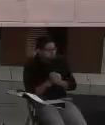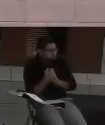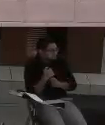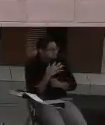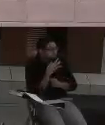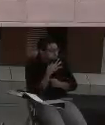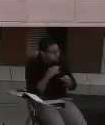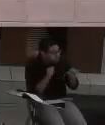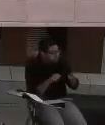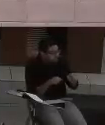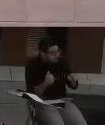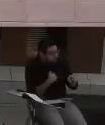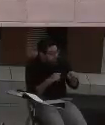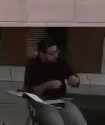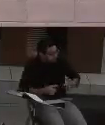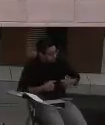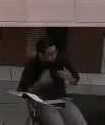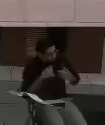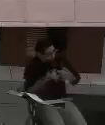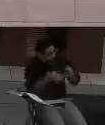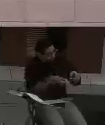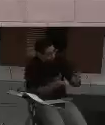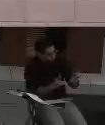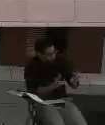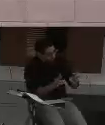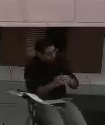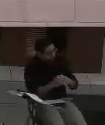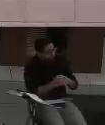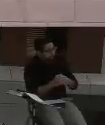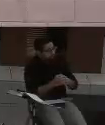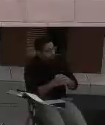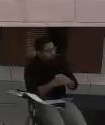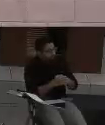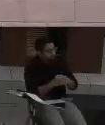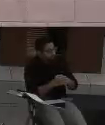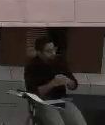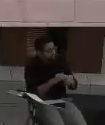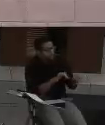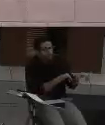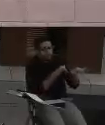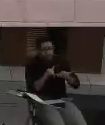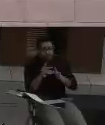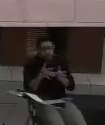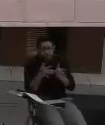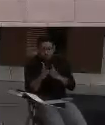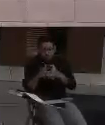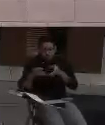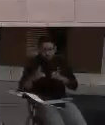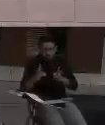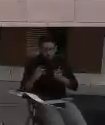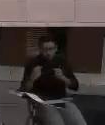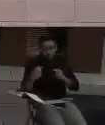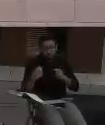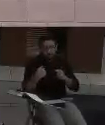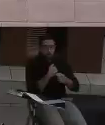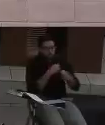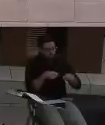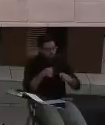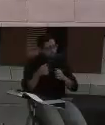Jesus? Jesus is simply inviting us to live the way that He lived and to create a new